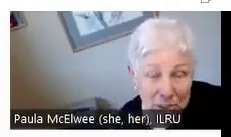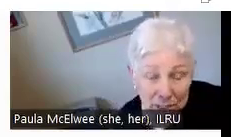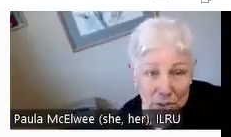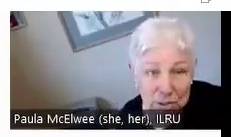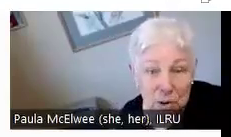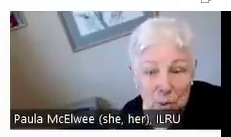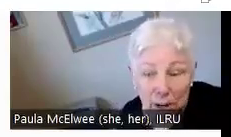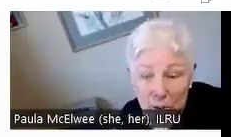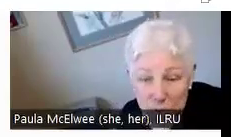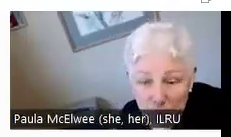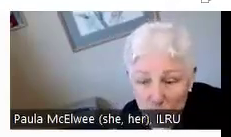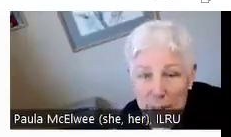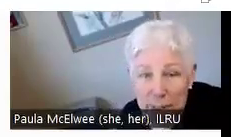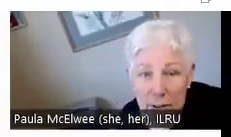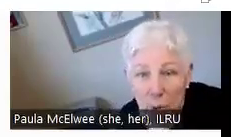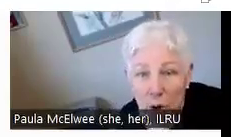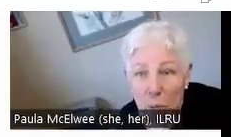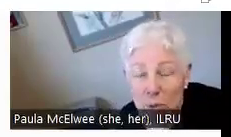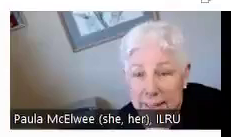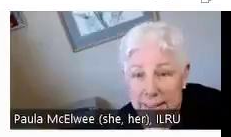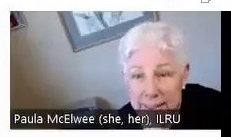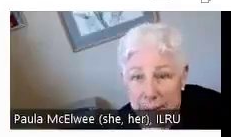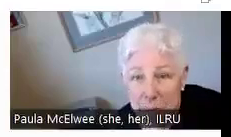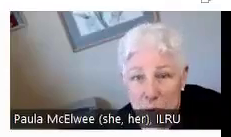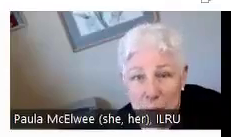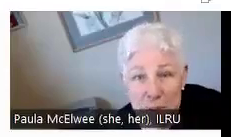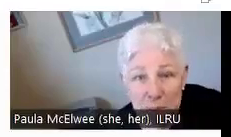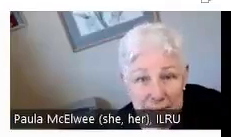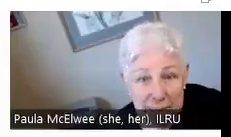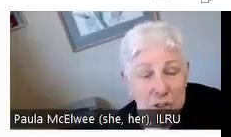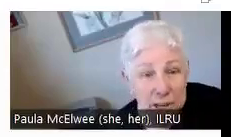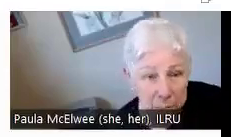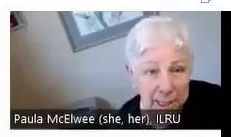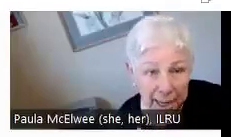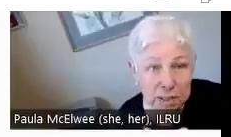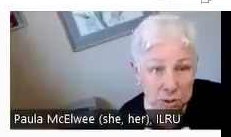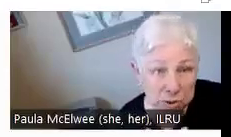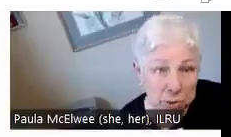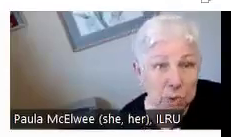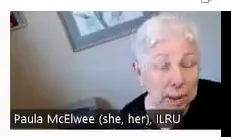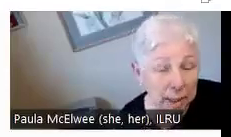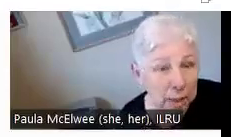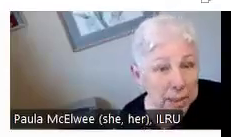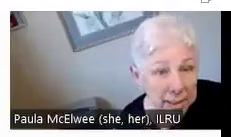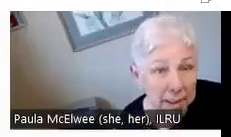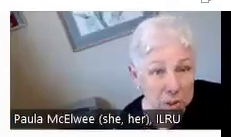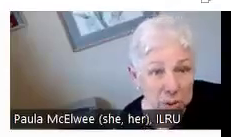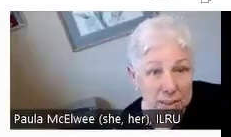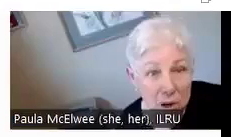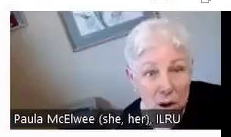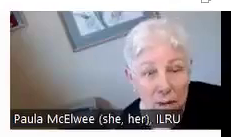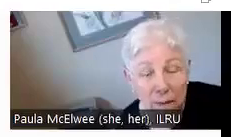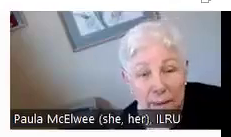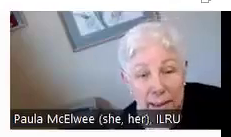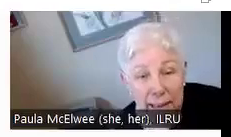facilitate a conversation. So I do hope that you all will take the time to drop some things in the chat. I'm going to ask you to a couple of times